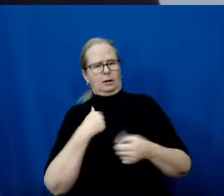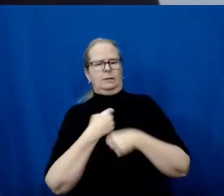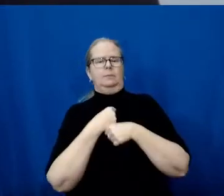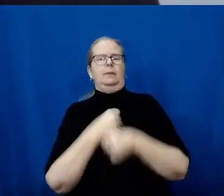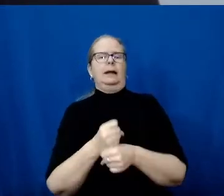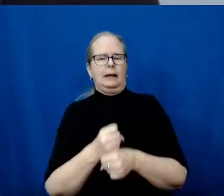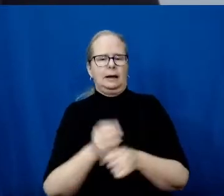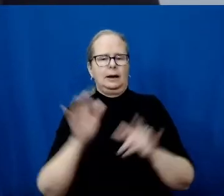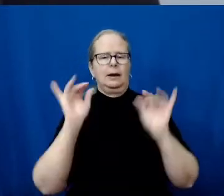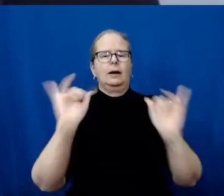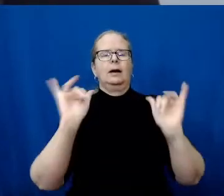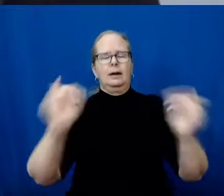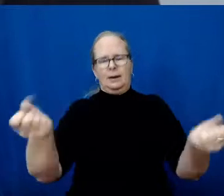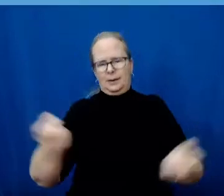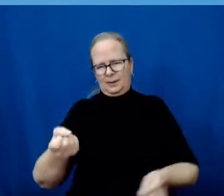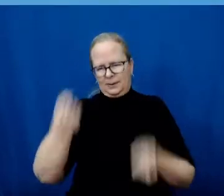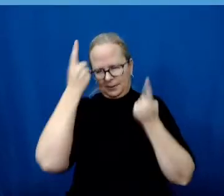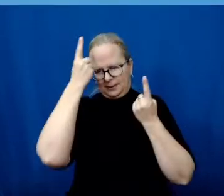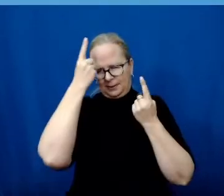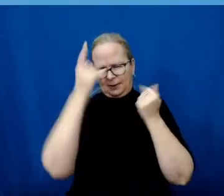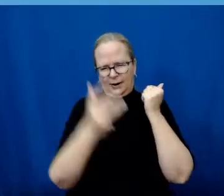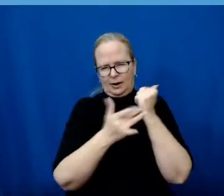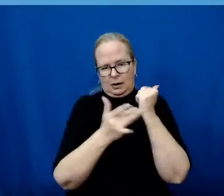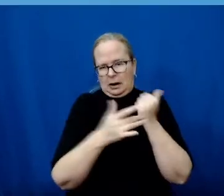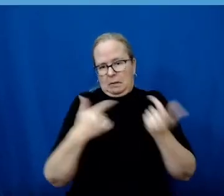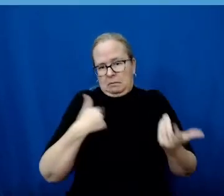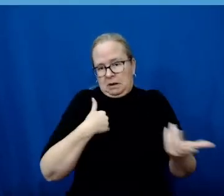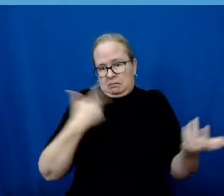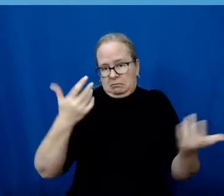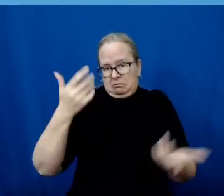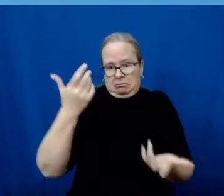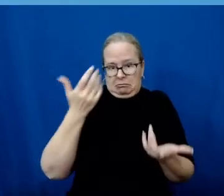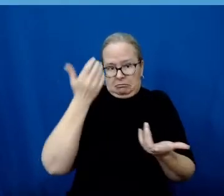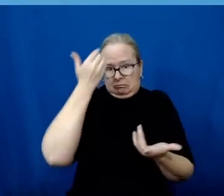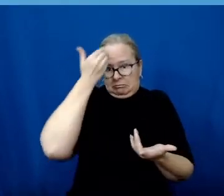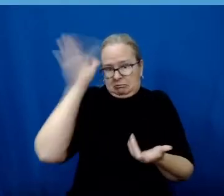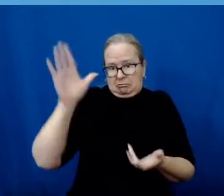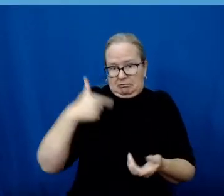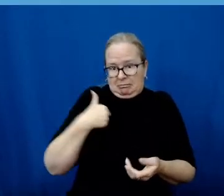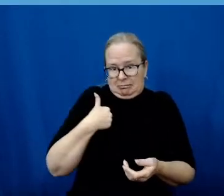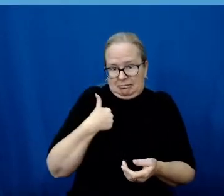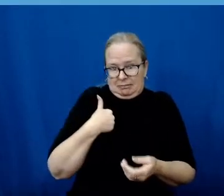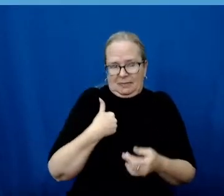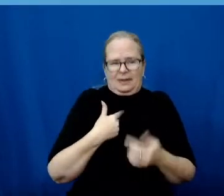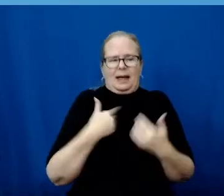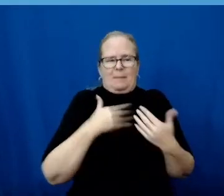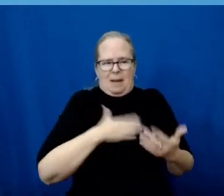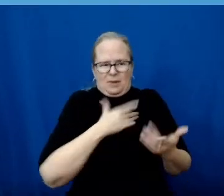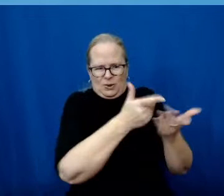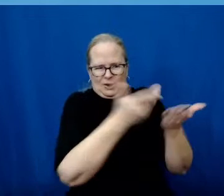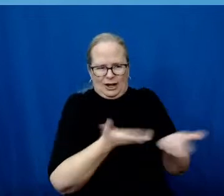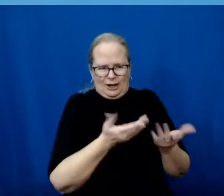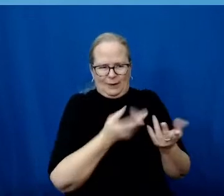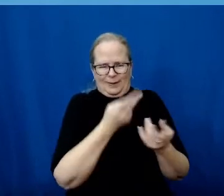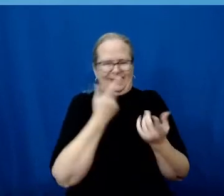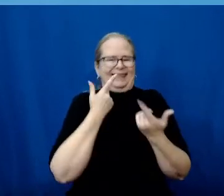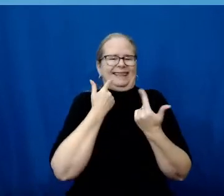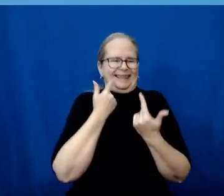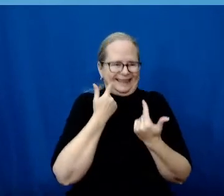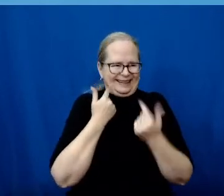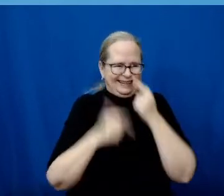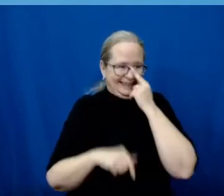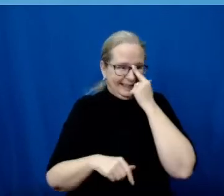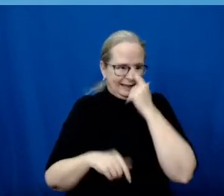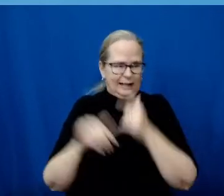am very excited about it. I also have with me today Amanda Hugh, a maker in Calgary, a